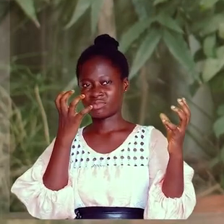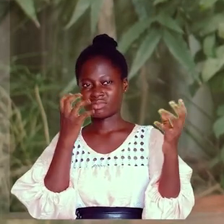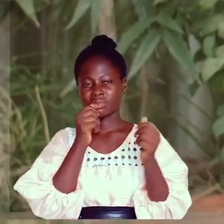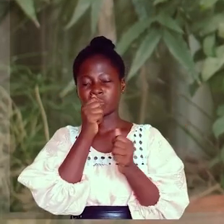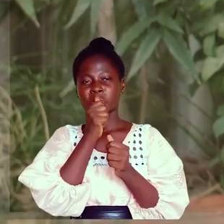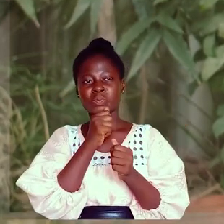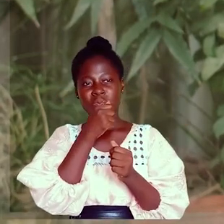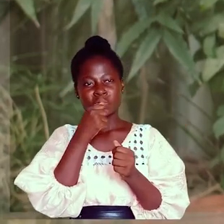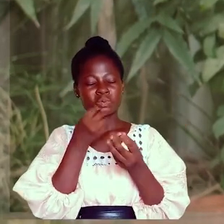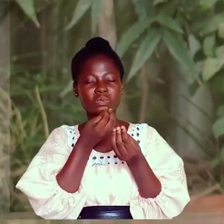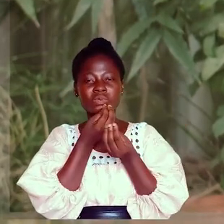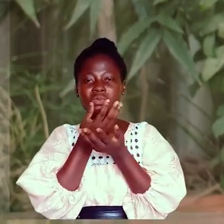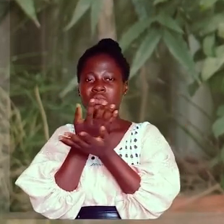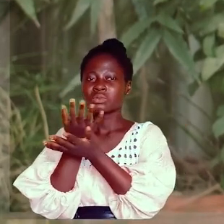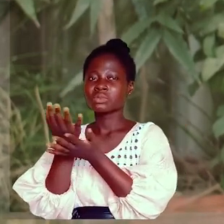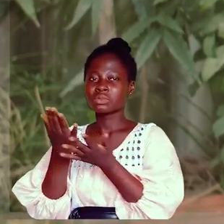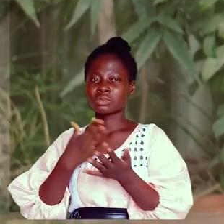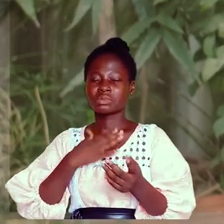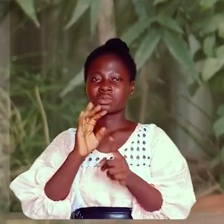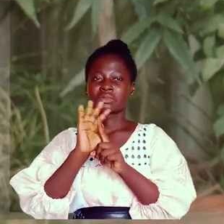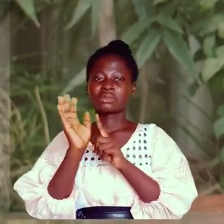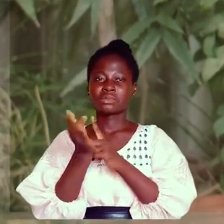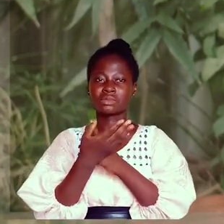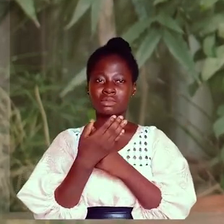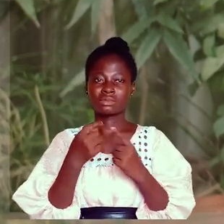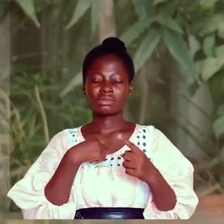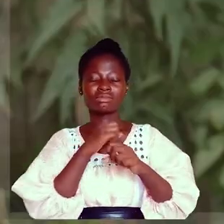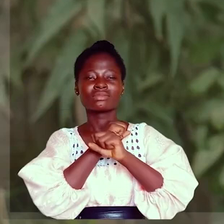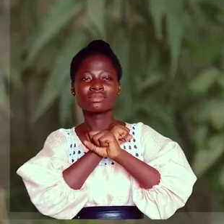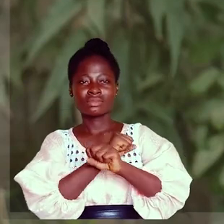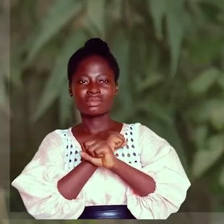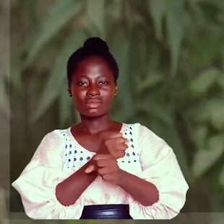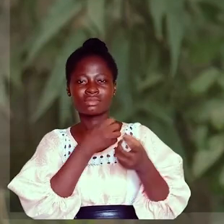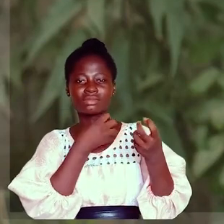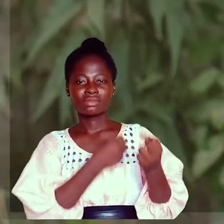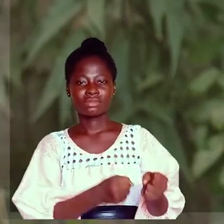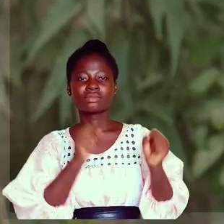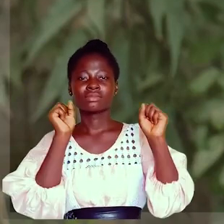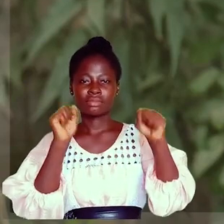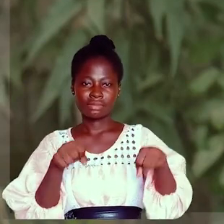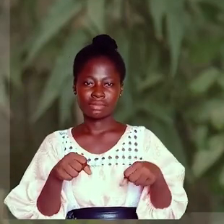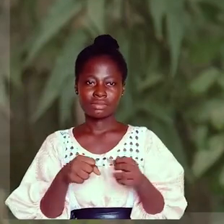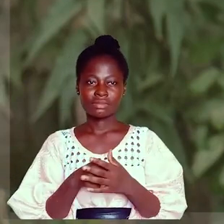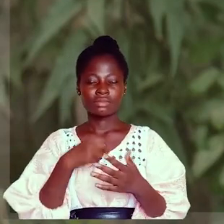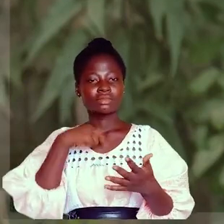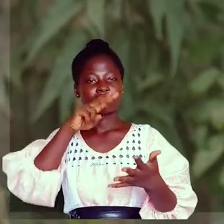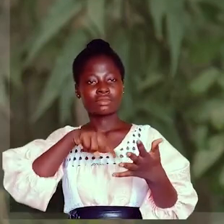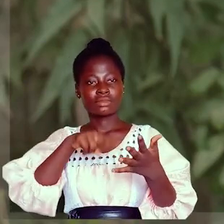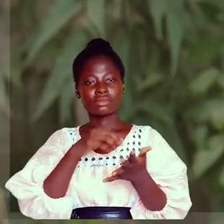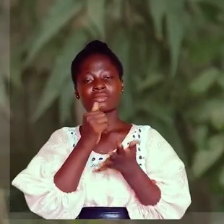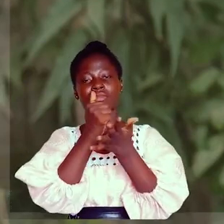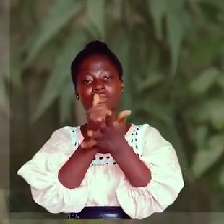to a member of management about my condition because she made me feel safe and said I could trust her. She even said she would read about